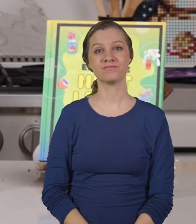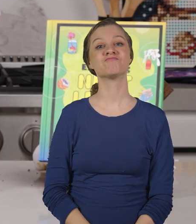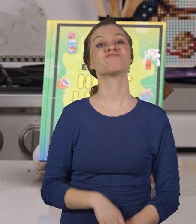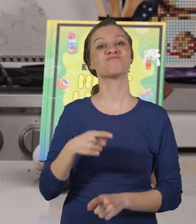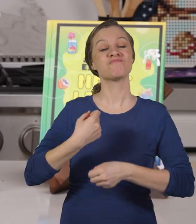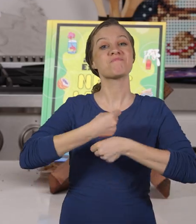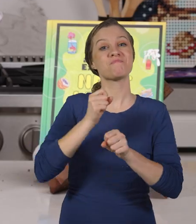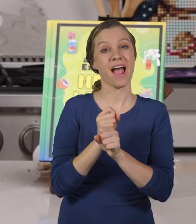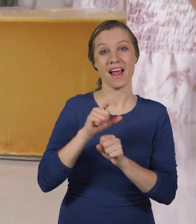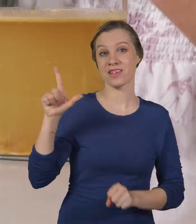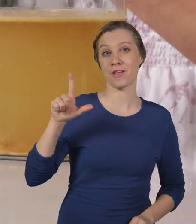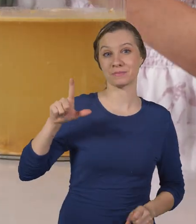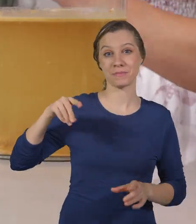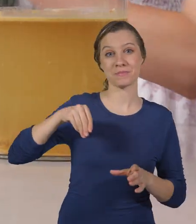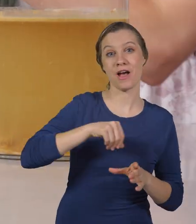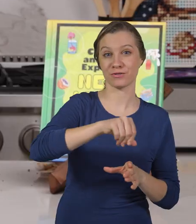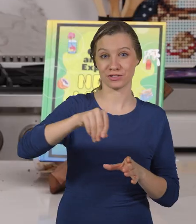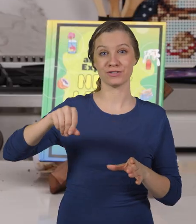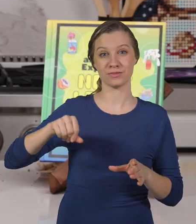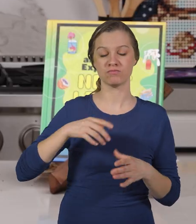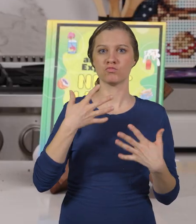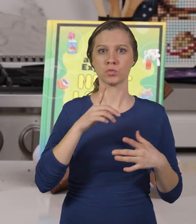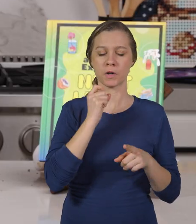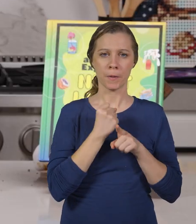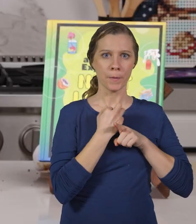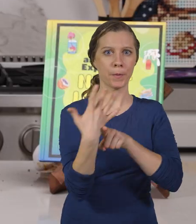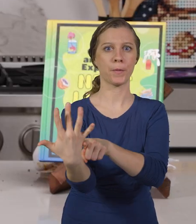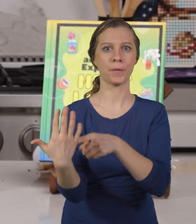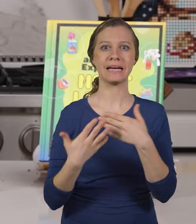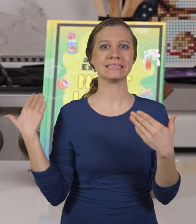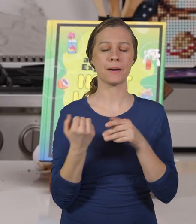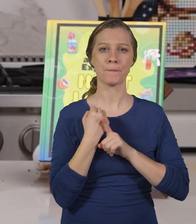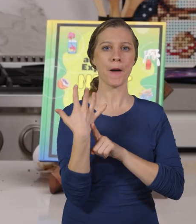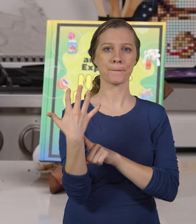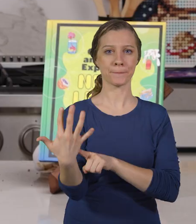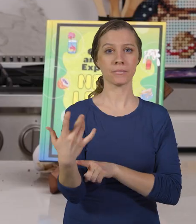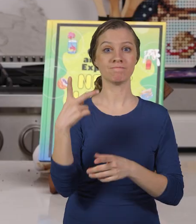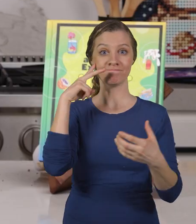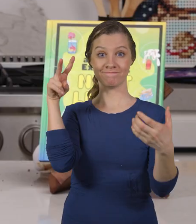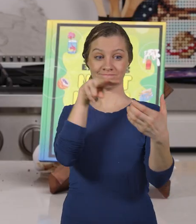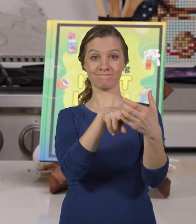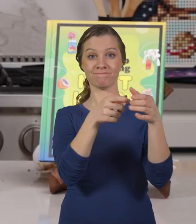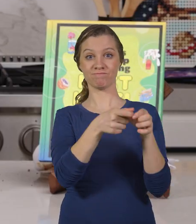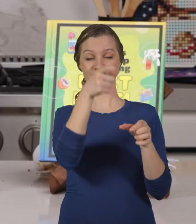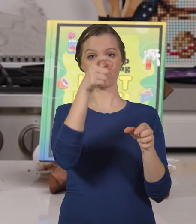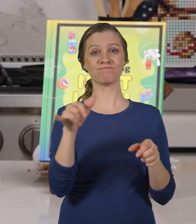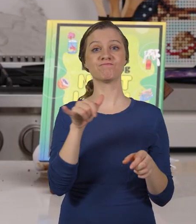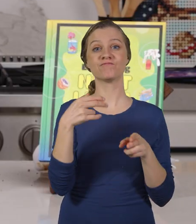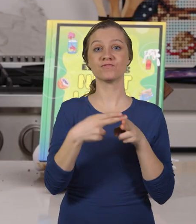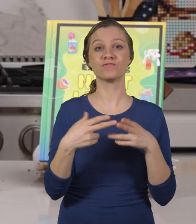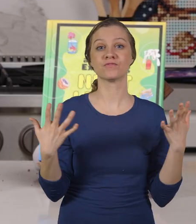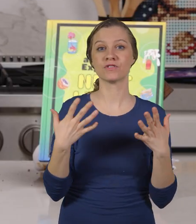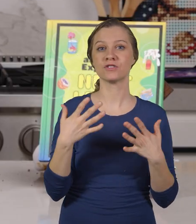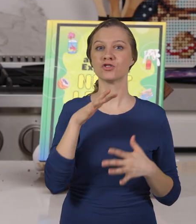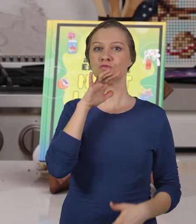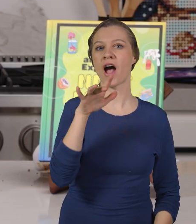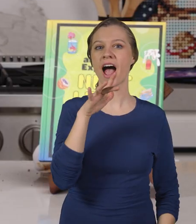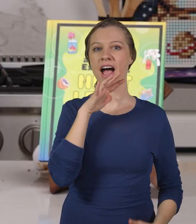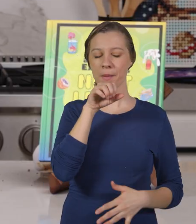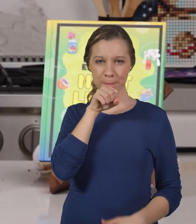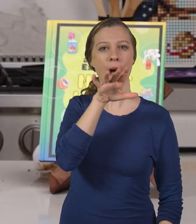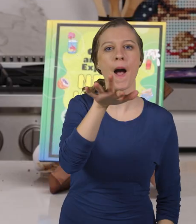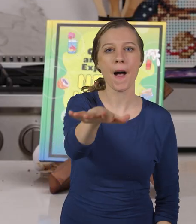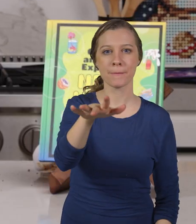really flammable. You can see on here, it says it's also called dragon's breath powder. That's because it's used in